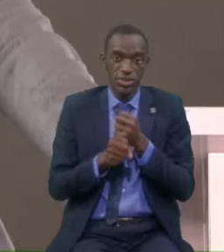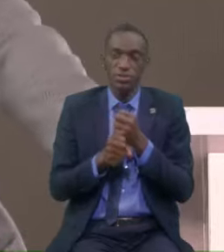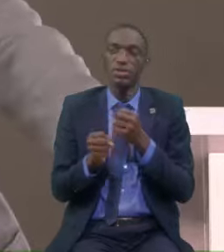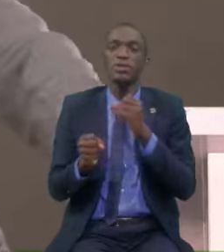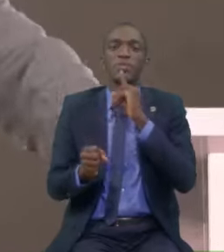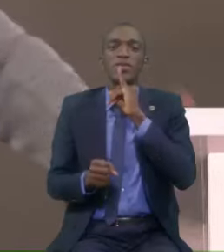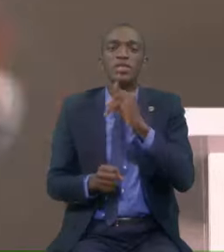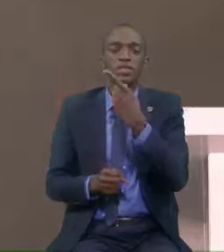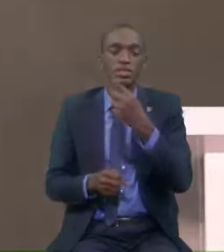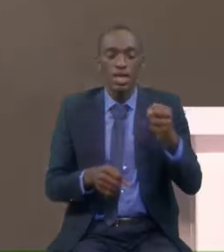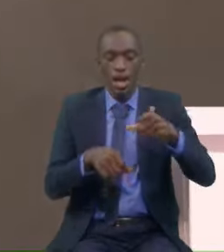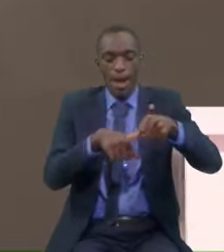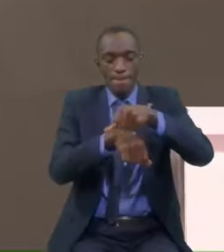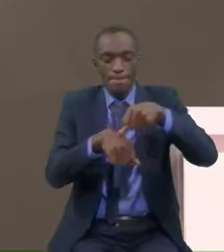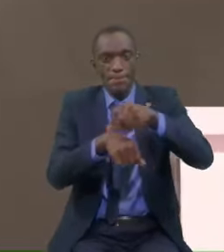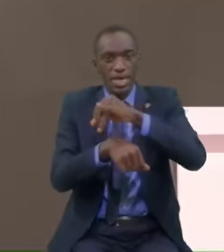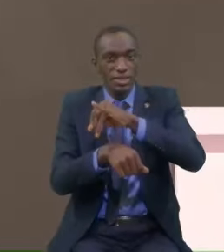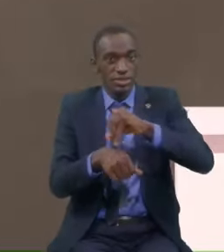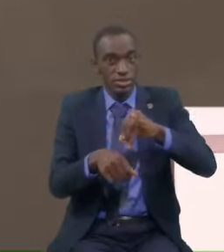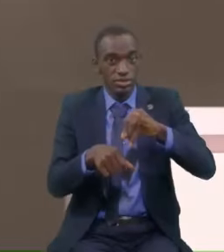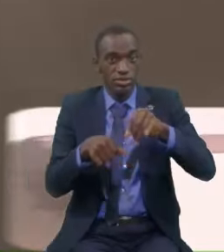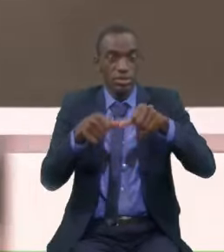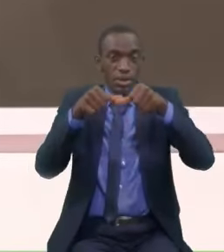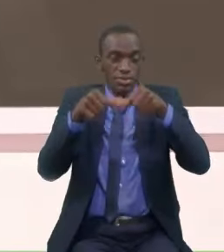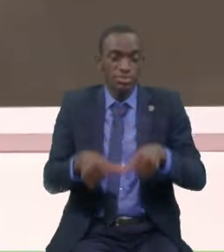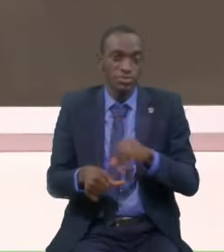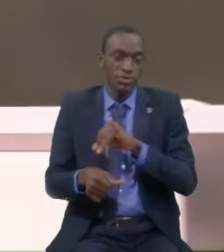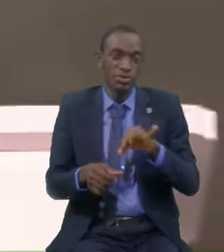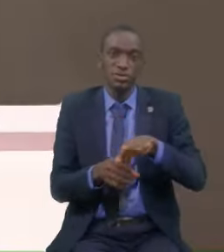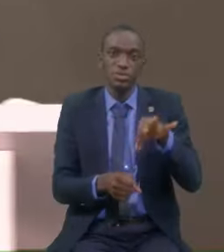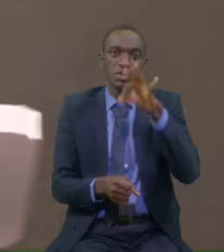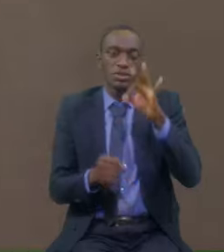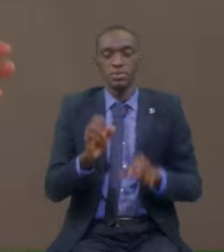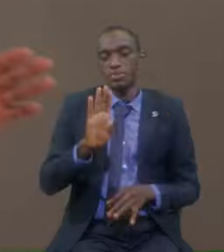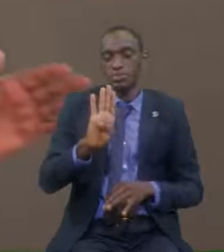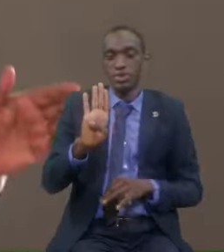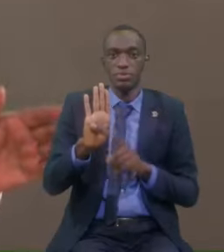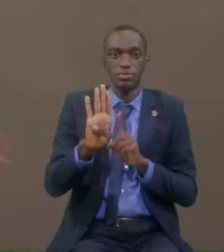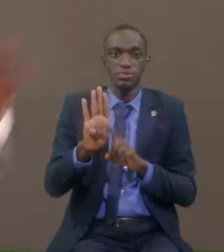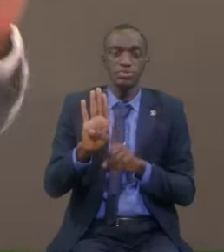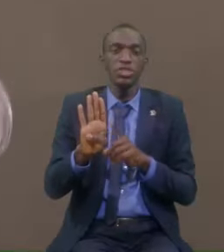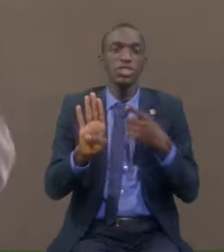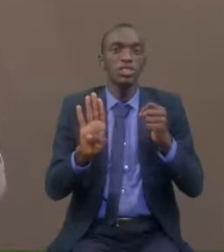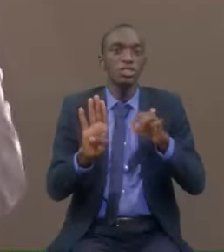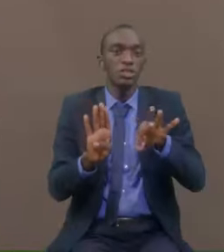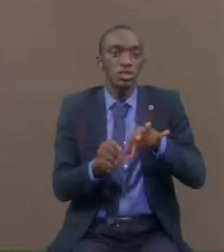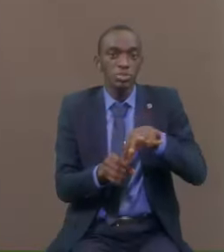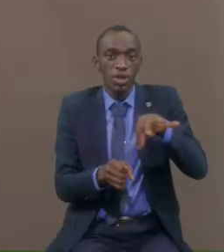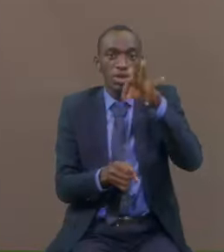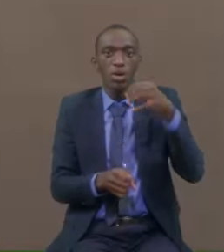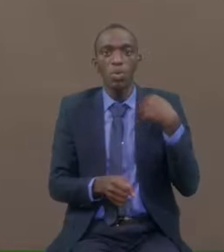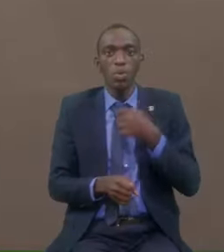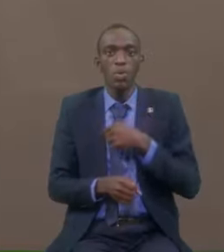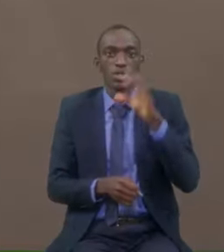Spirit. The Spirit we're seeking is the blessed, burning, baptizing Spirit.